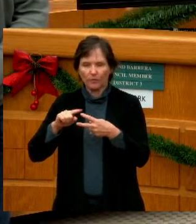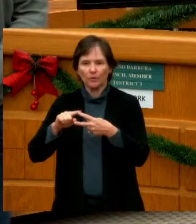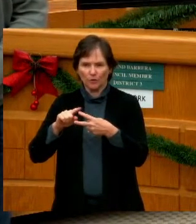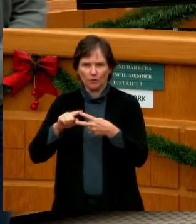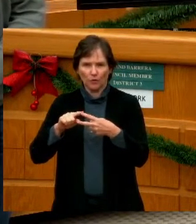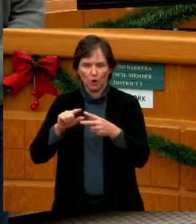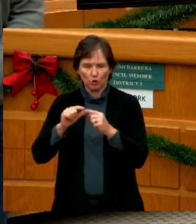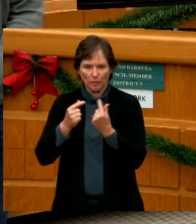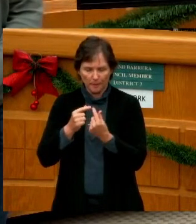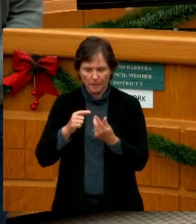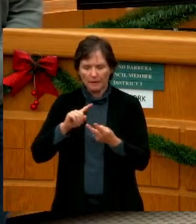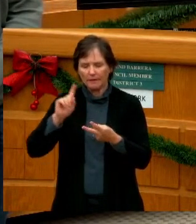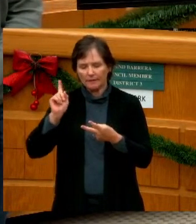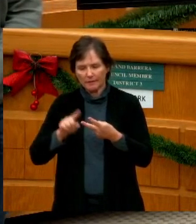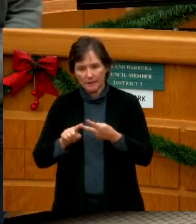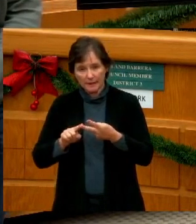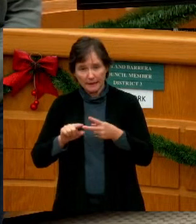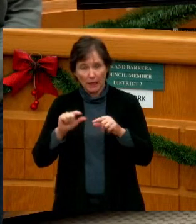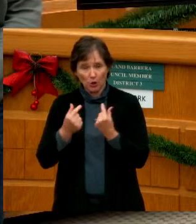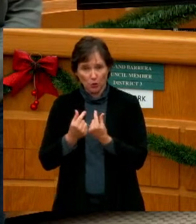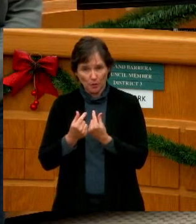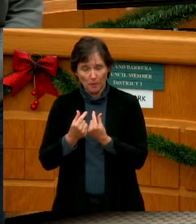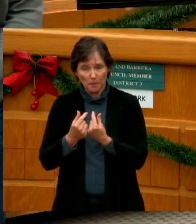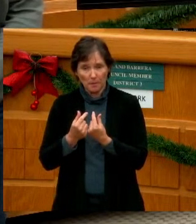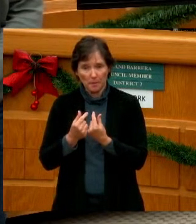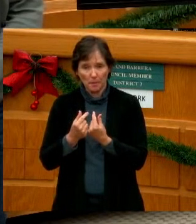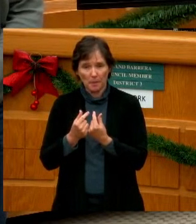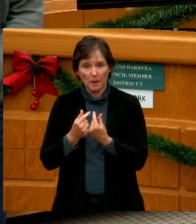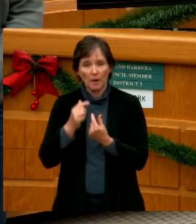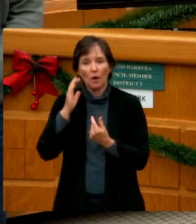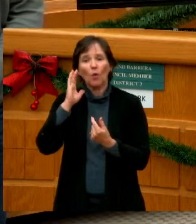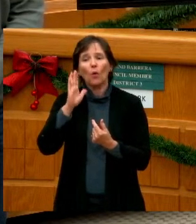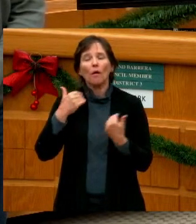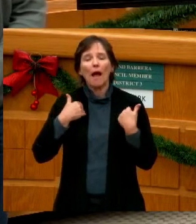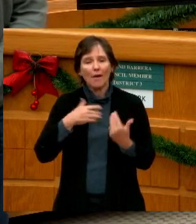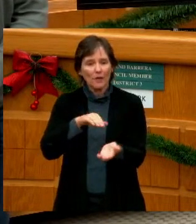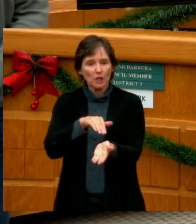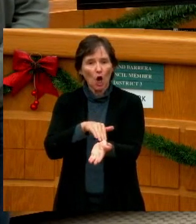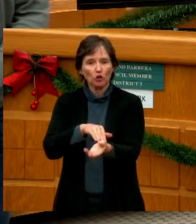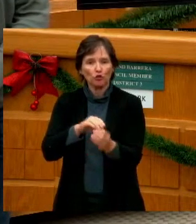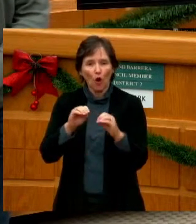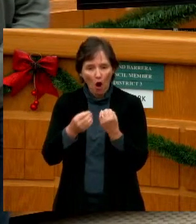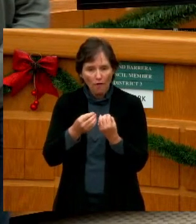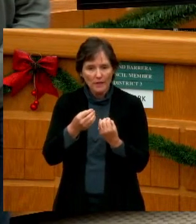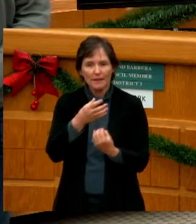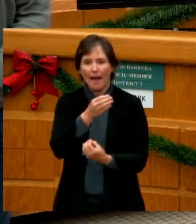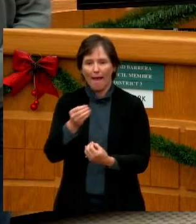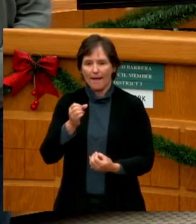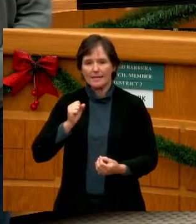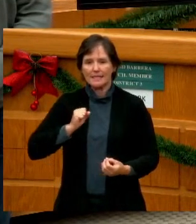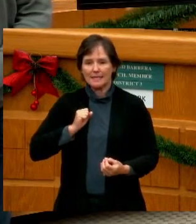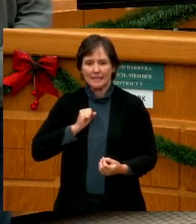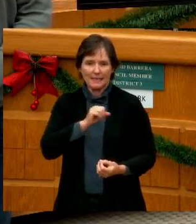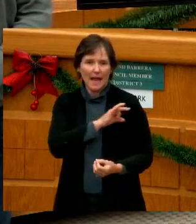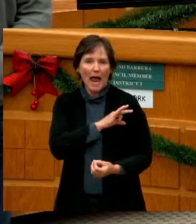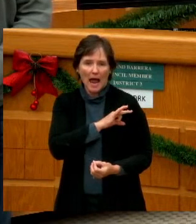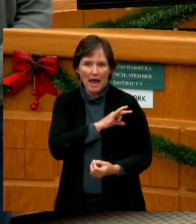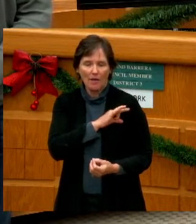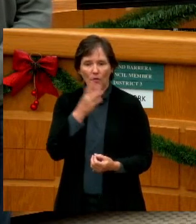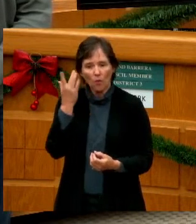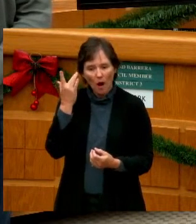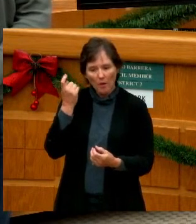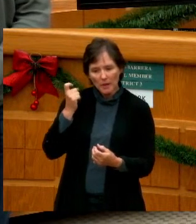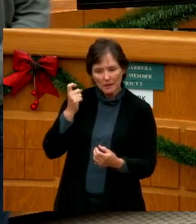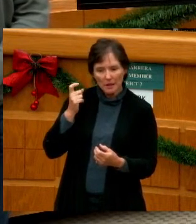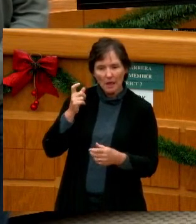those types of facilities that work very closely with COVID-19. That's in the Tier 1. And then in the Tier 2, you're going to have like the